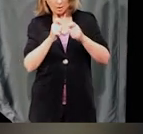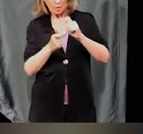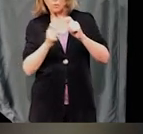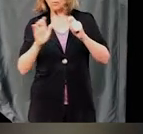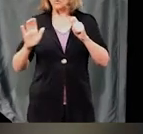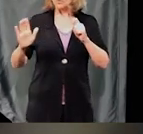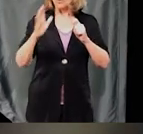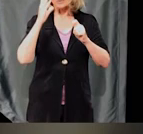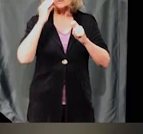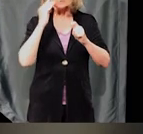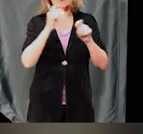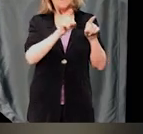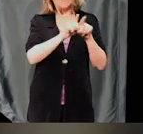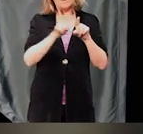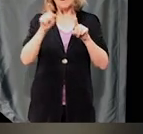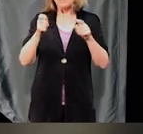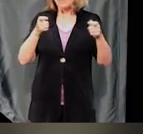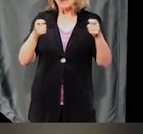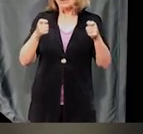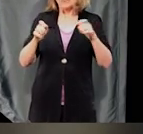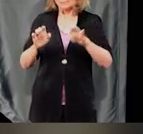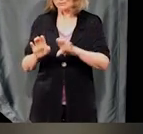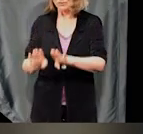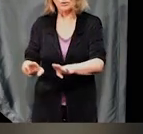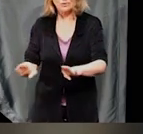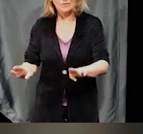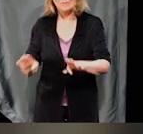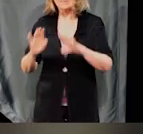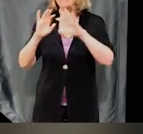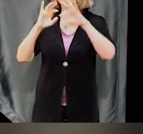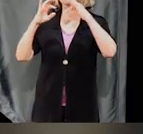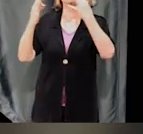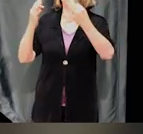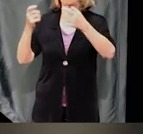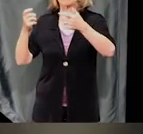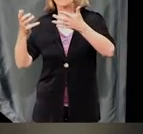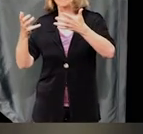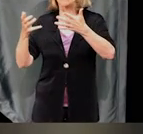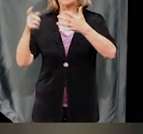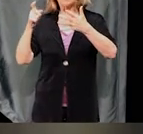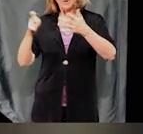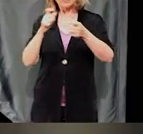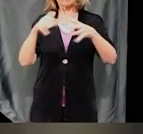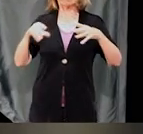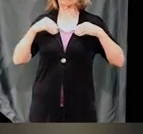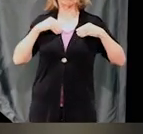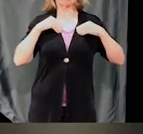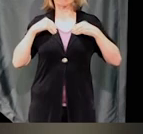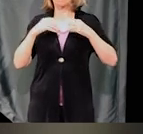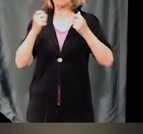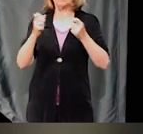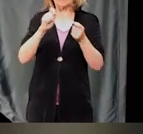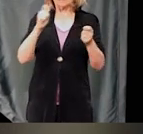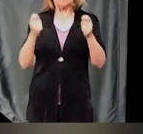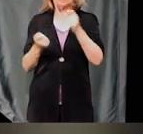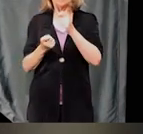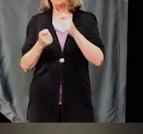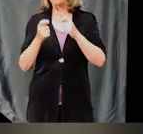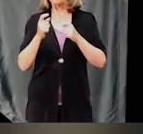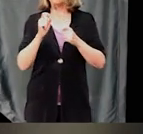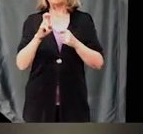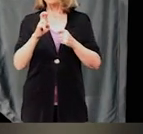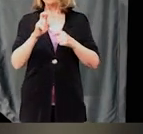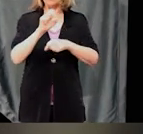schooling experience, but you also had to manage that of your children's or a family member. Many of you had to deal with your places of work